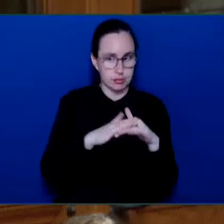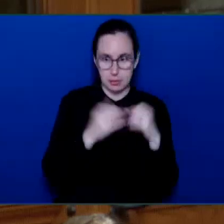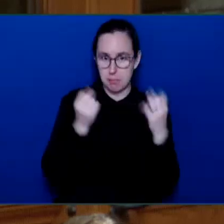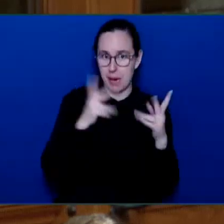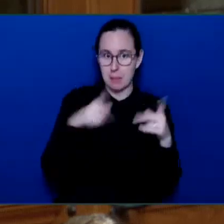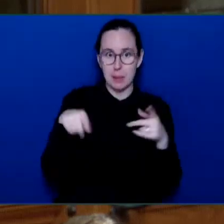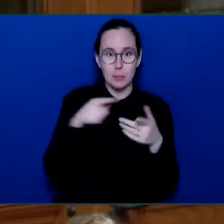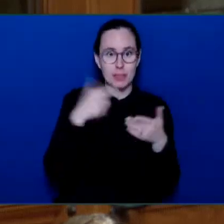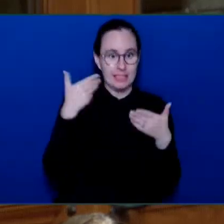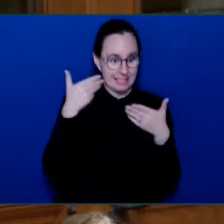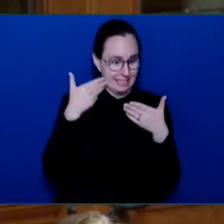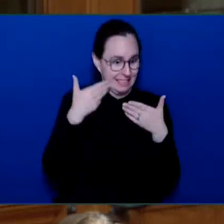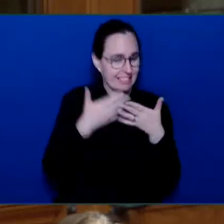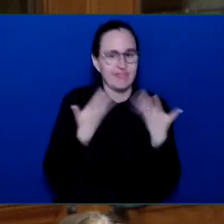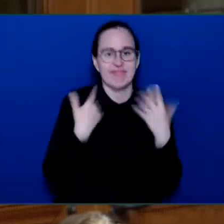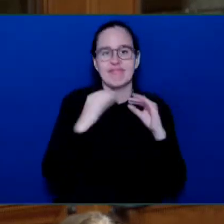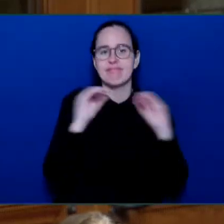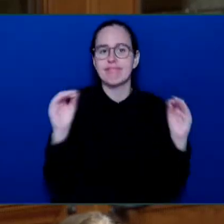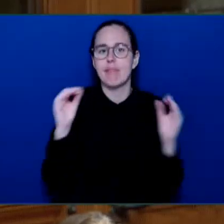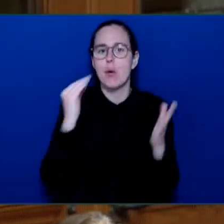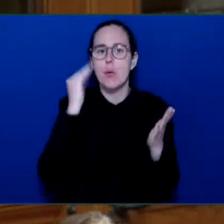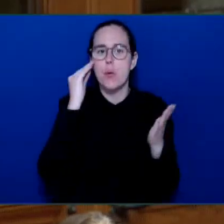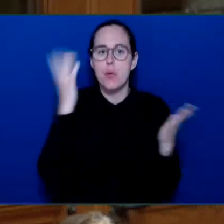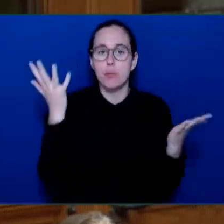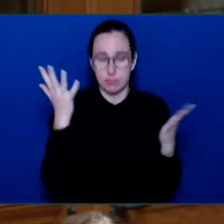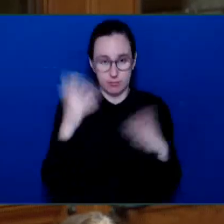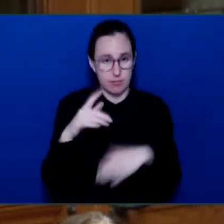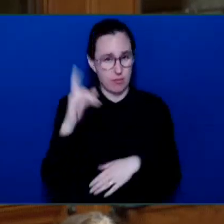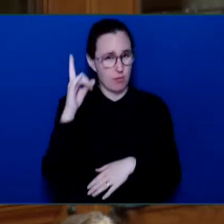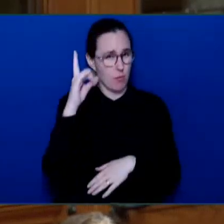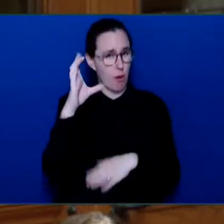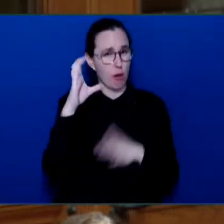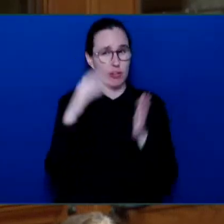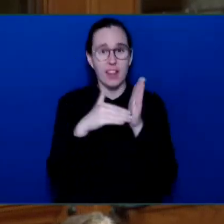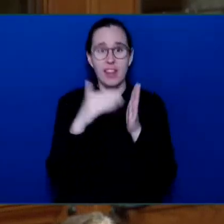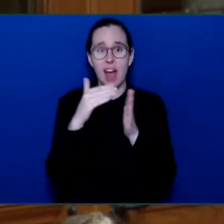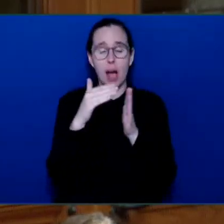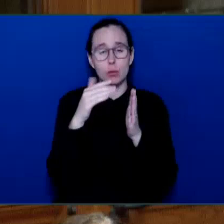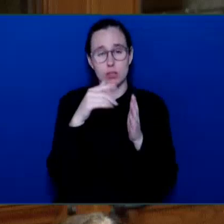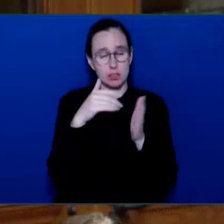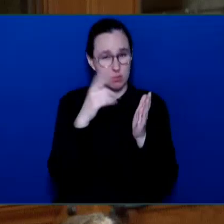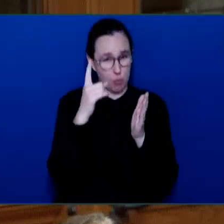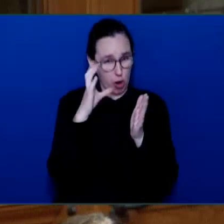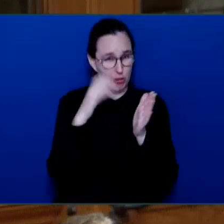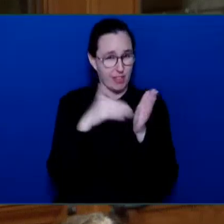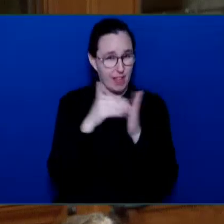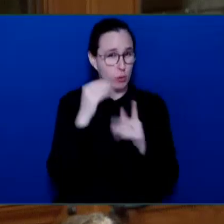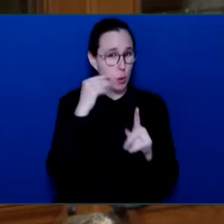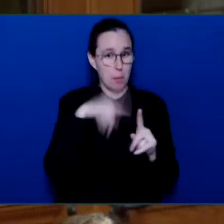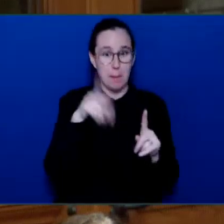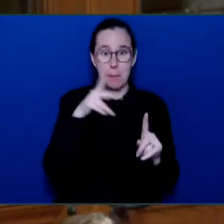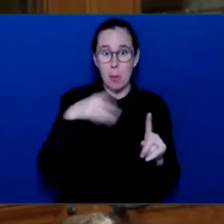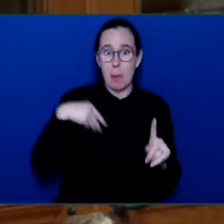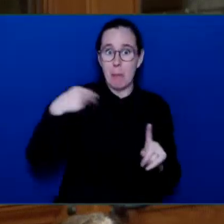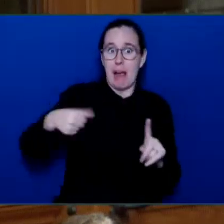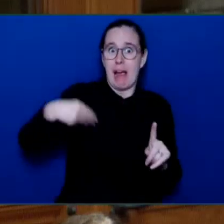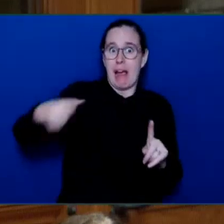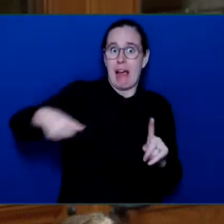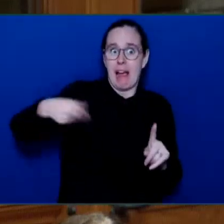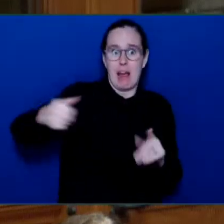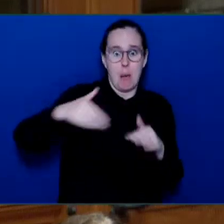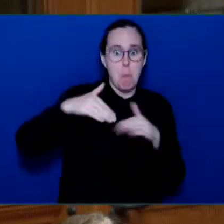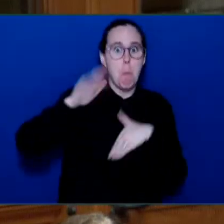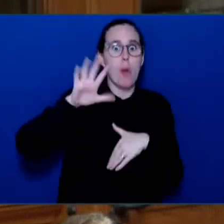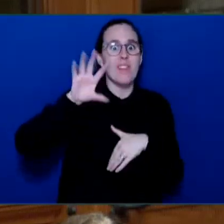in BC pay more than 50% of their income on rent and utilities. This is a crisis-level amount. In my